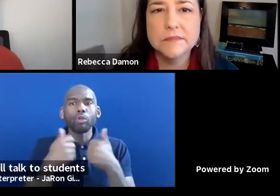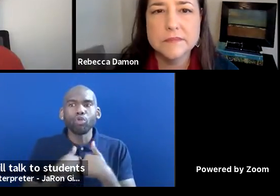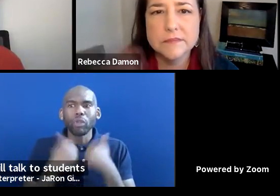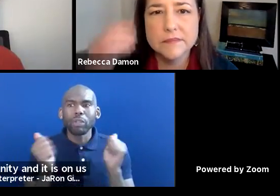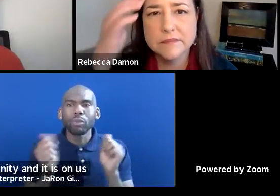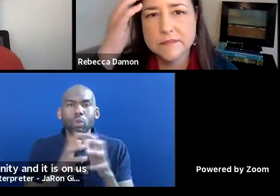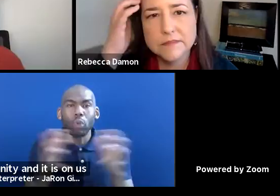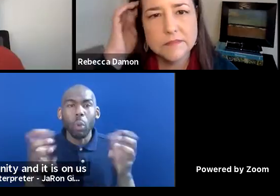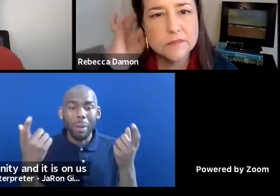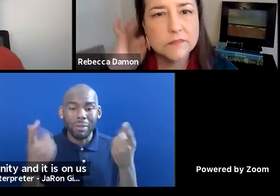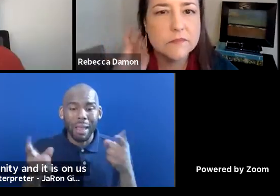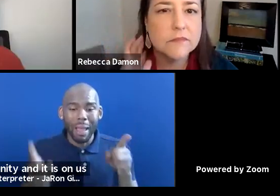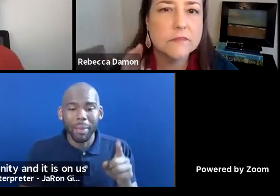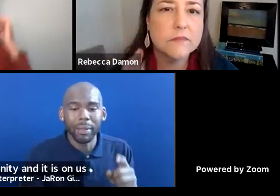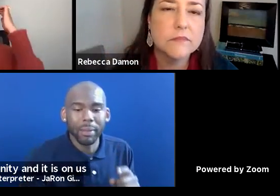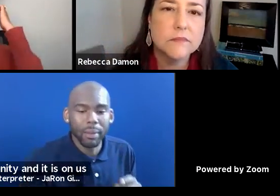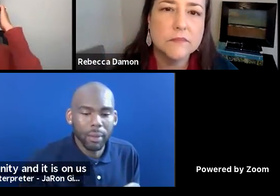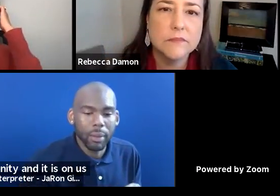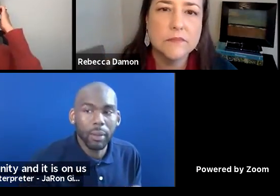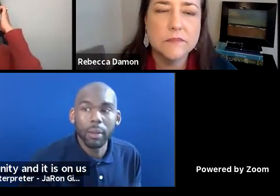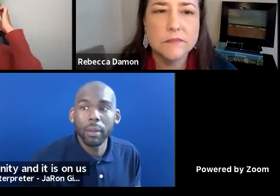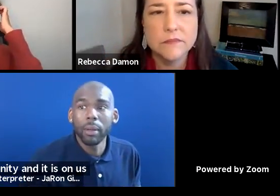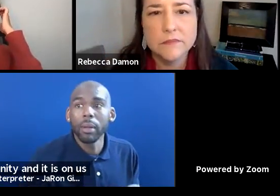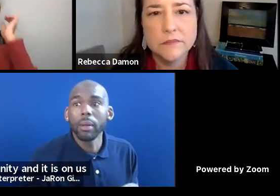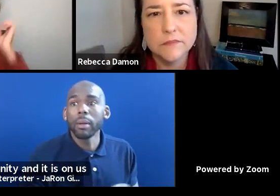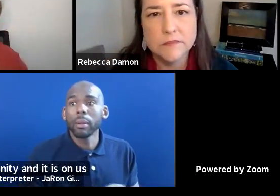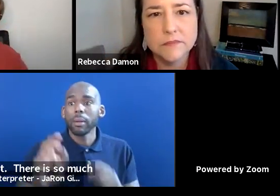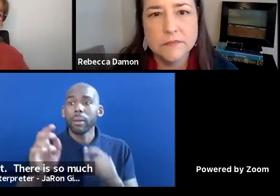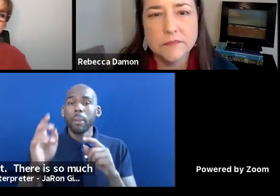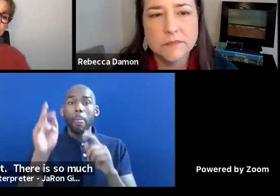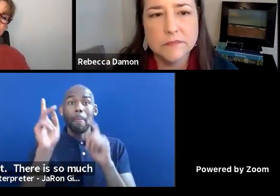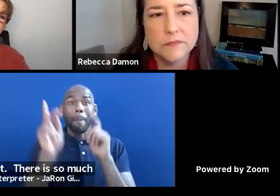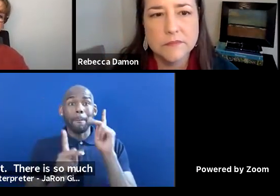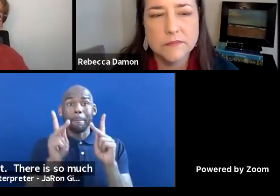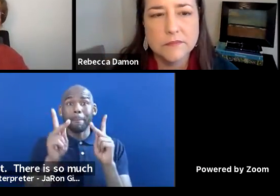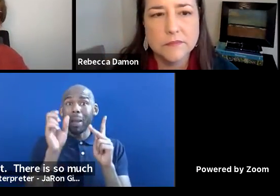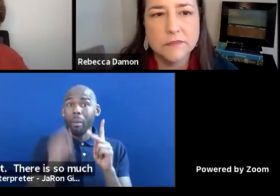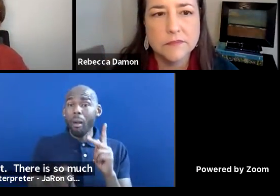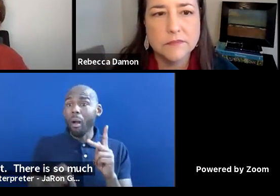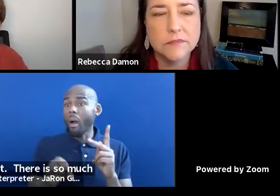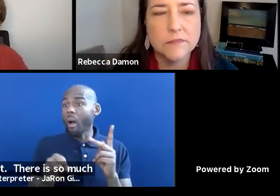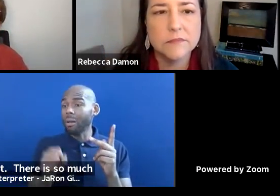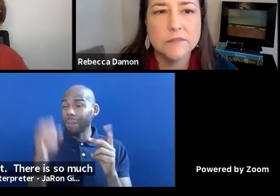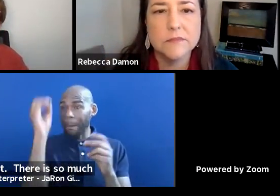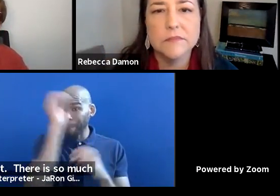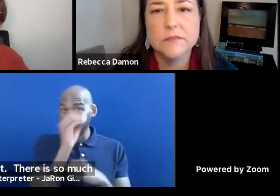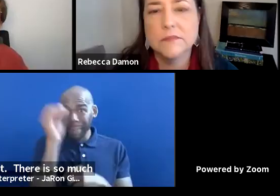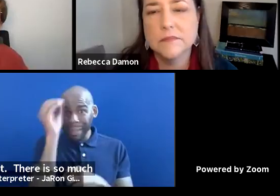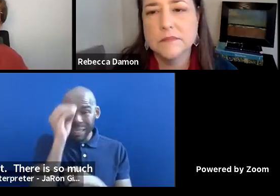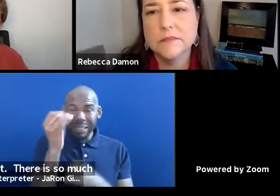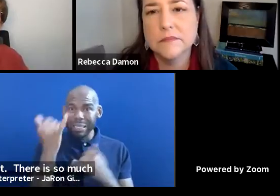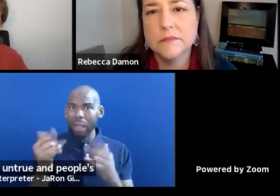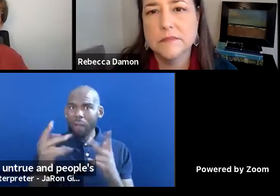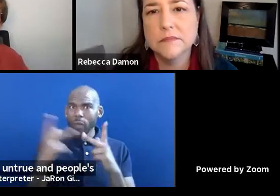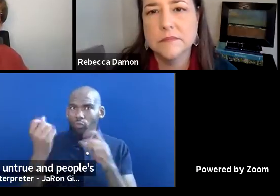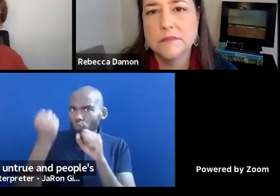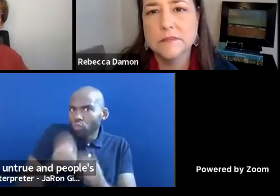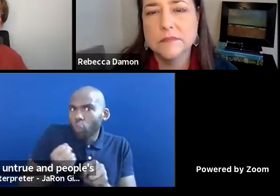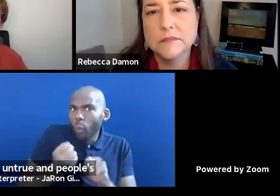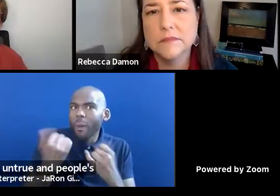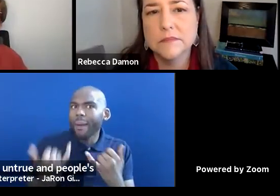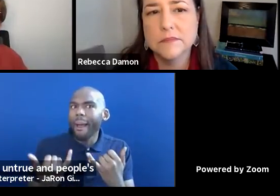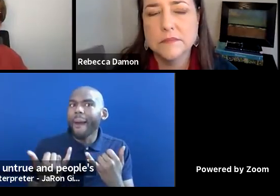that people can read that's untrue, and people's opinions are so polarized right now. So you have to be conscious of that.